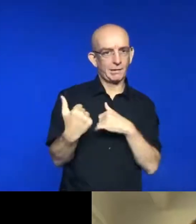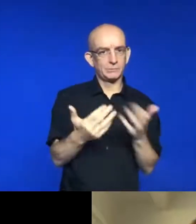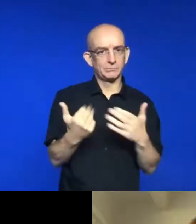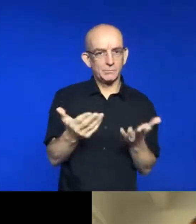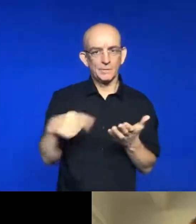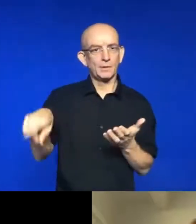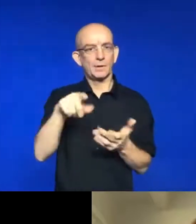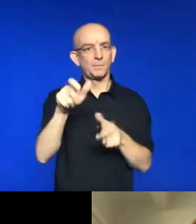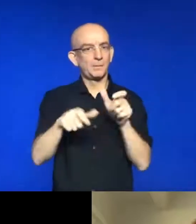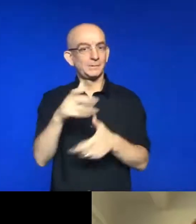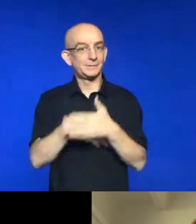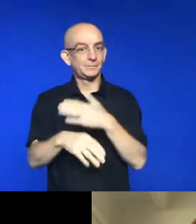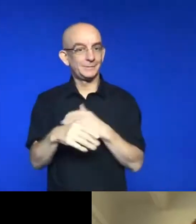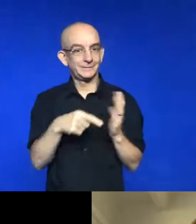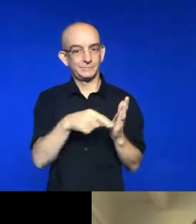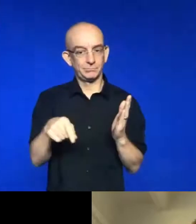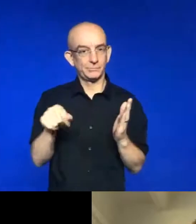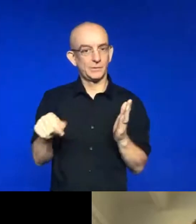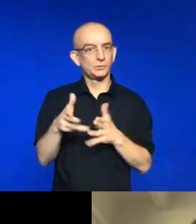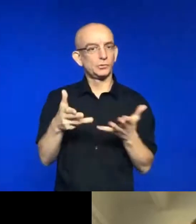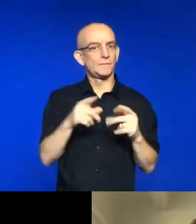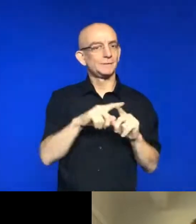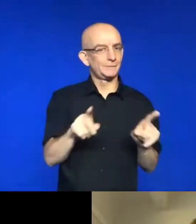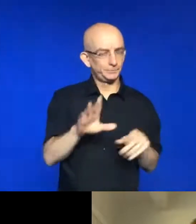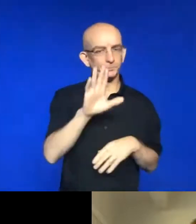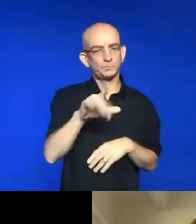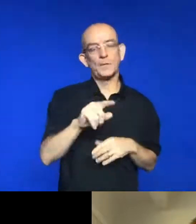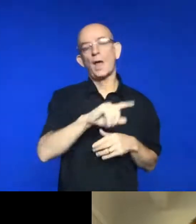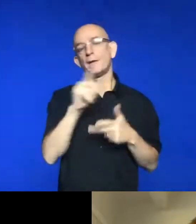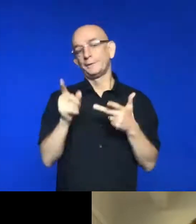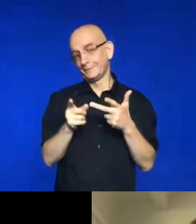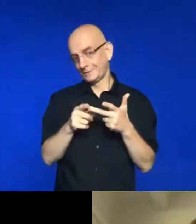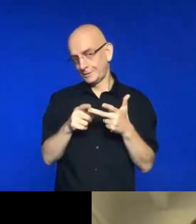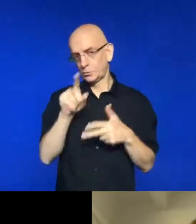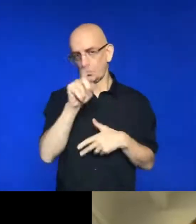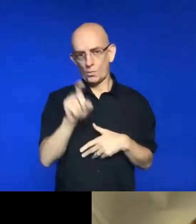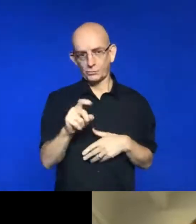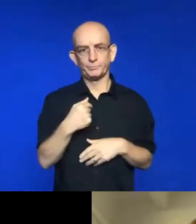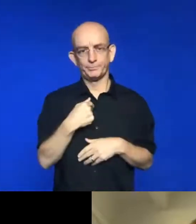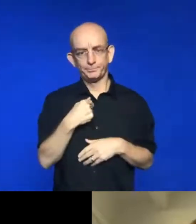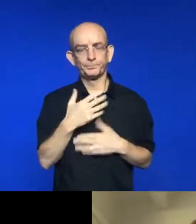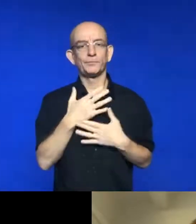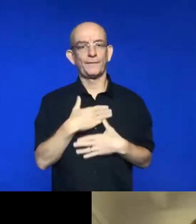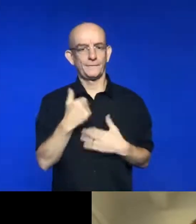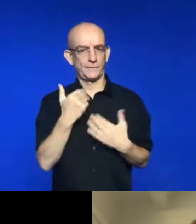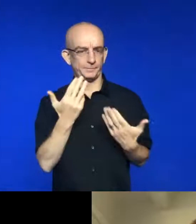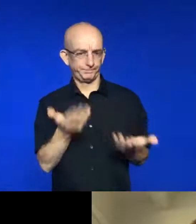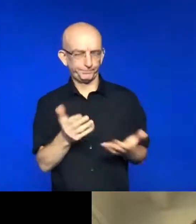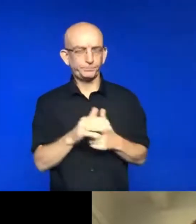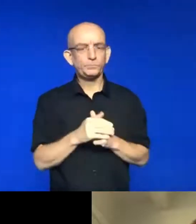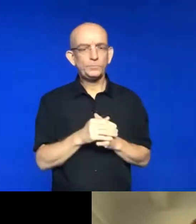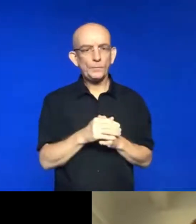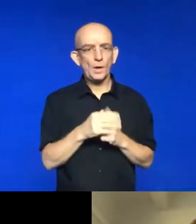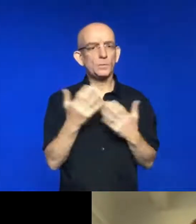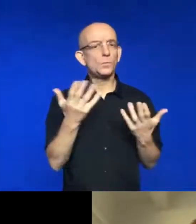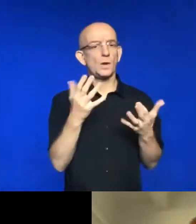about what happened with persons with disabilities in the informal sector, because the informal sector